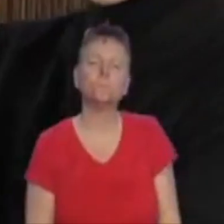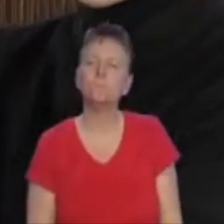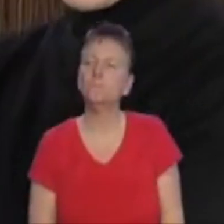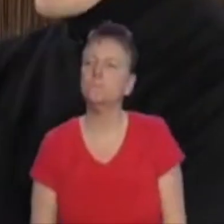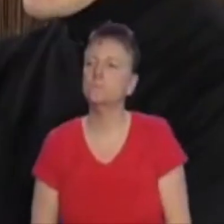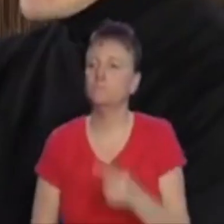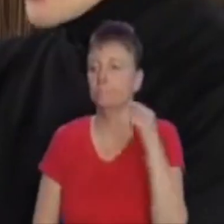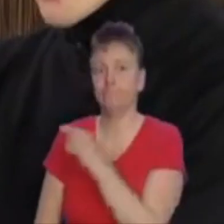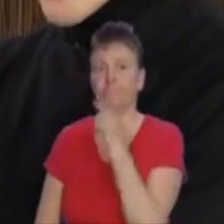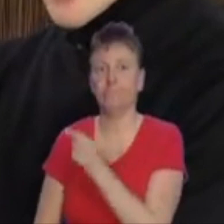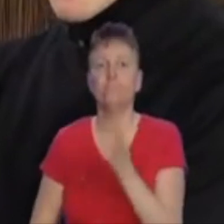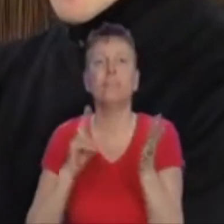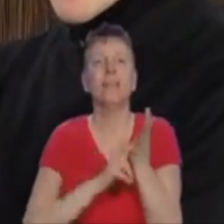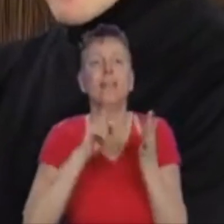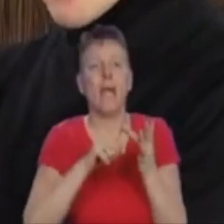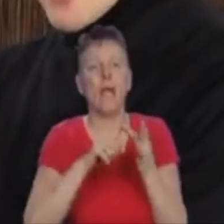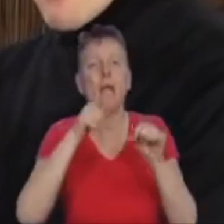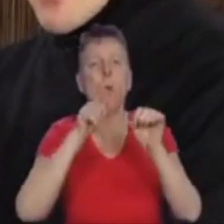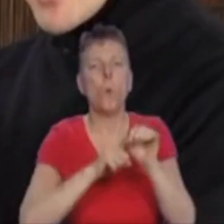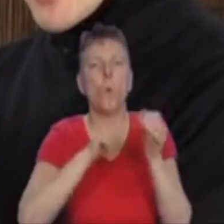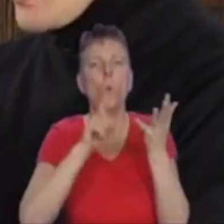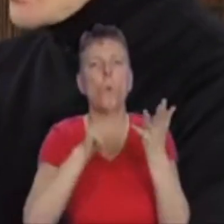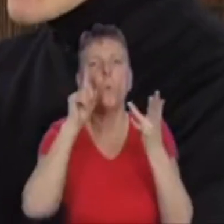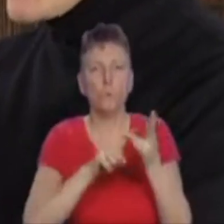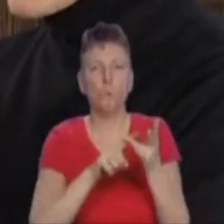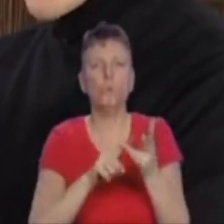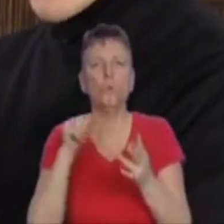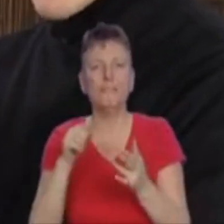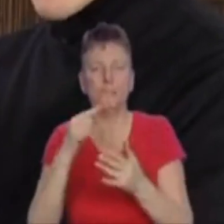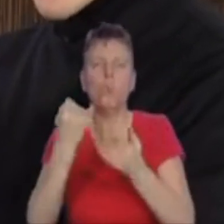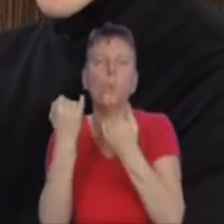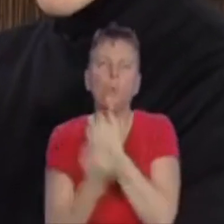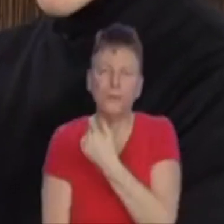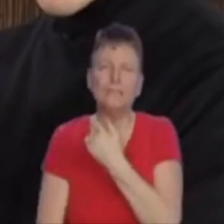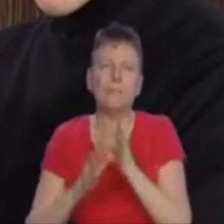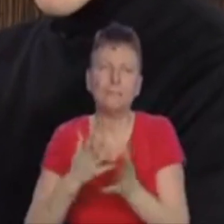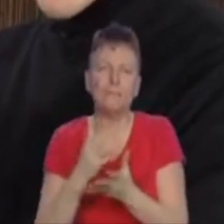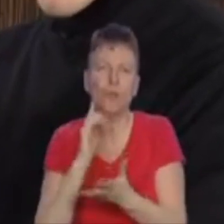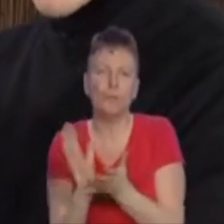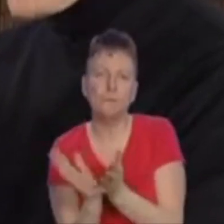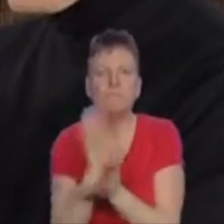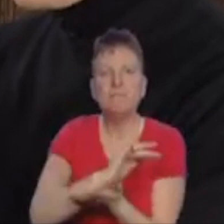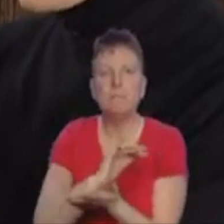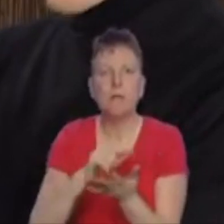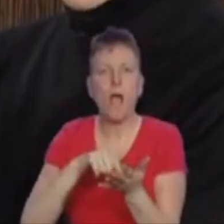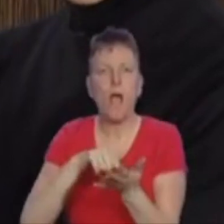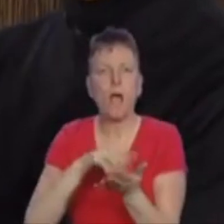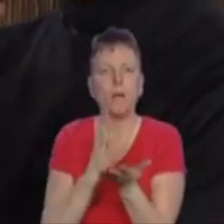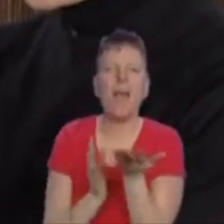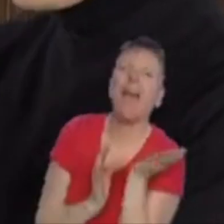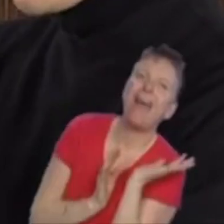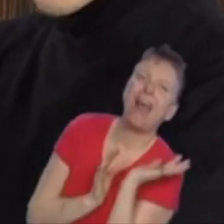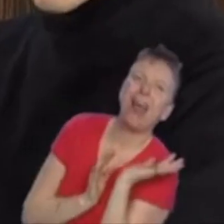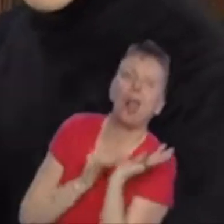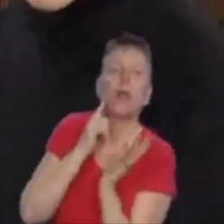This technique, Nikyo, this is the weakest position the human arm can be in. It's been used by special forces and special operatives throughout the world. From this position, I can